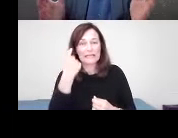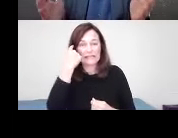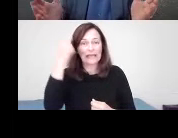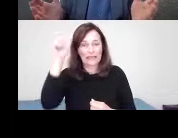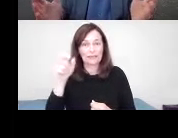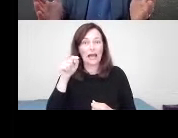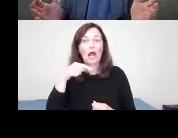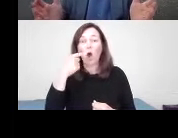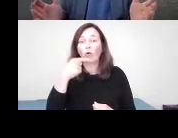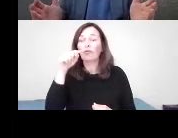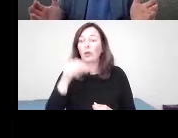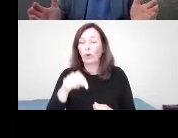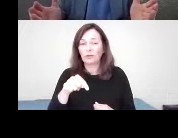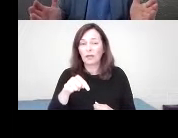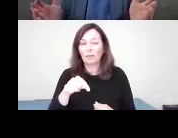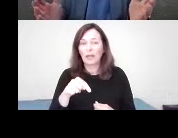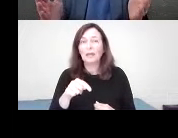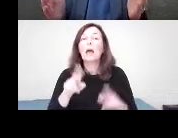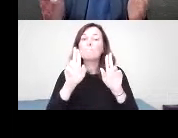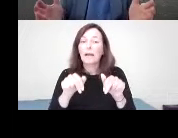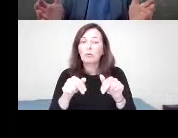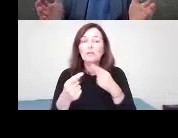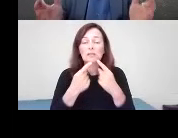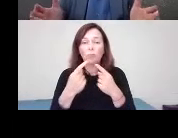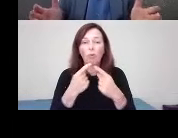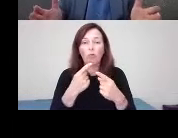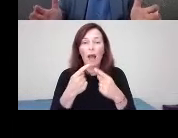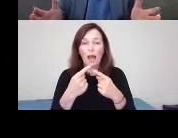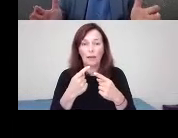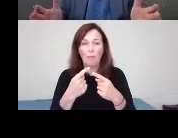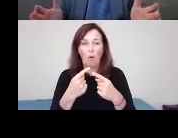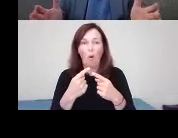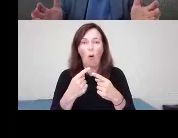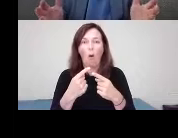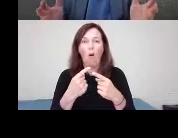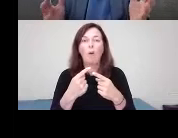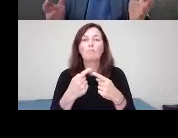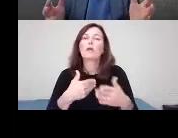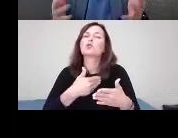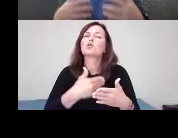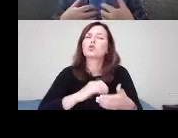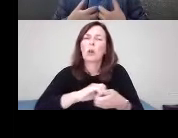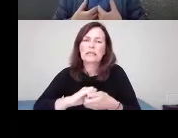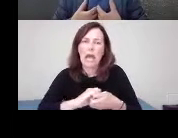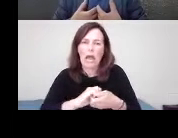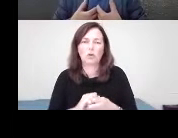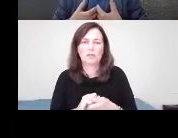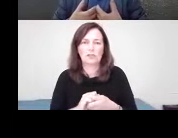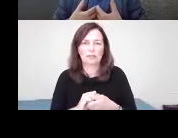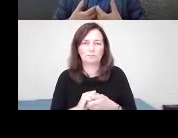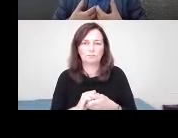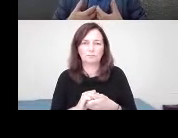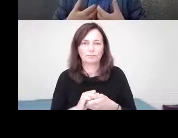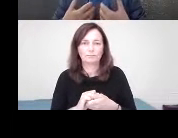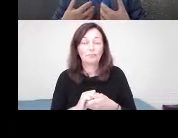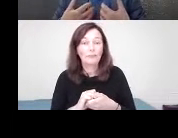really thinking which are the circumstances where we are living in together in globally, we need to have the solidarity. And that